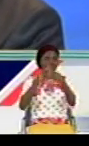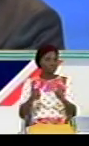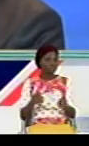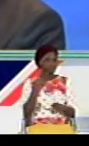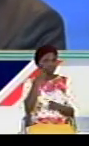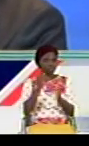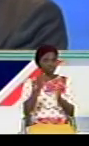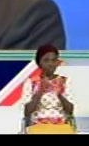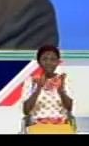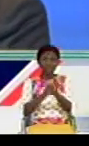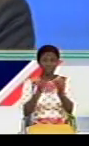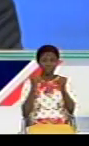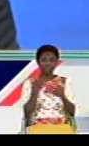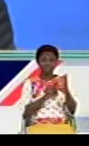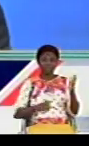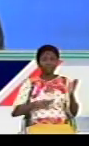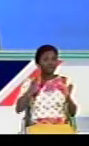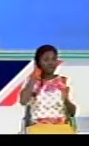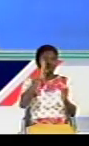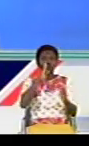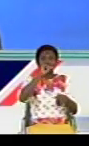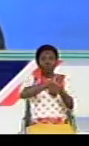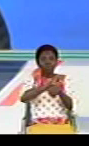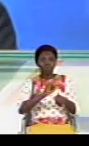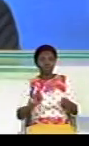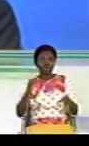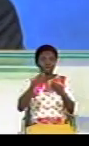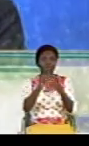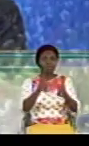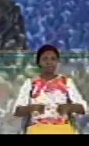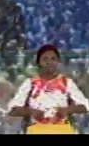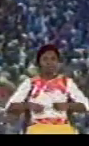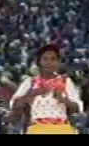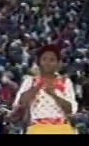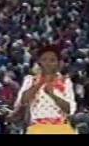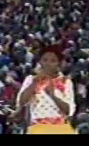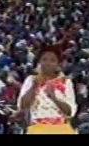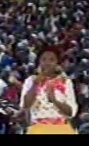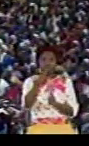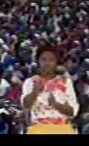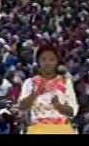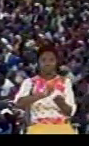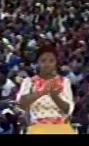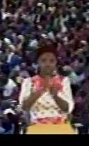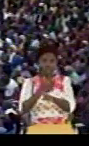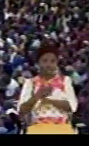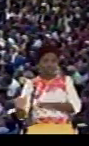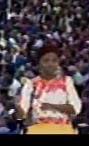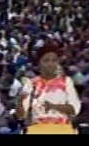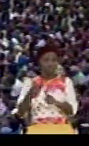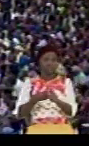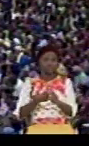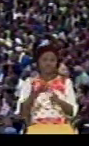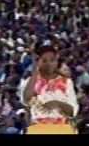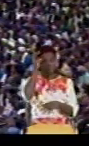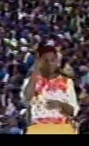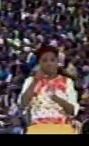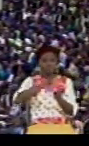activated in your life when you turn away from Satan, you turn away from the